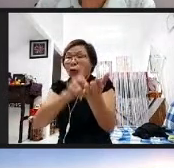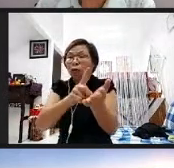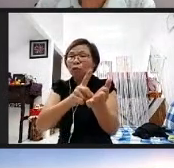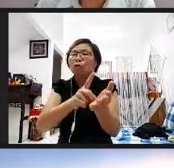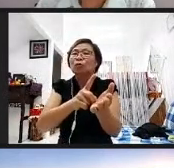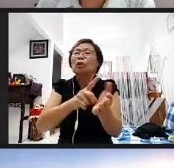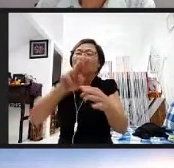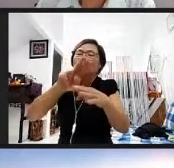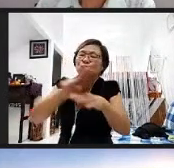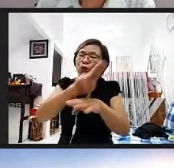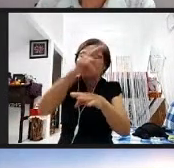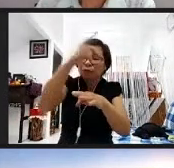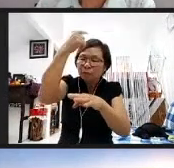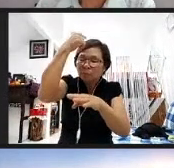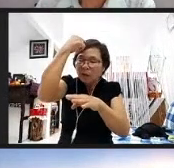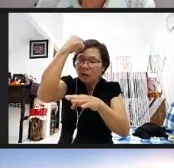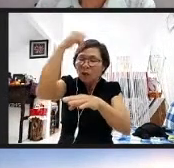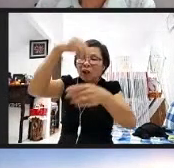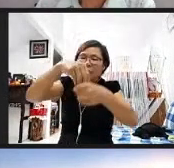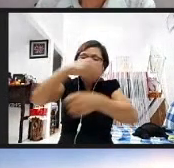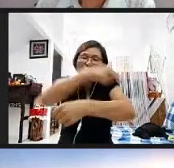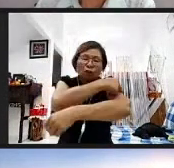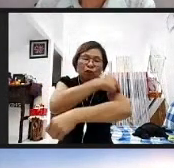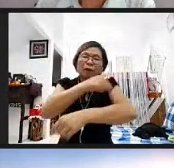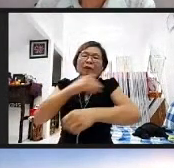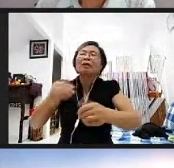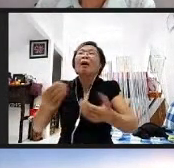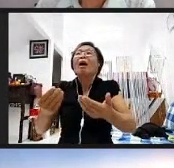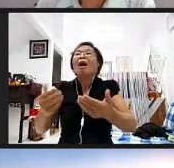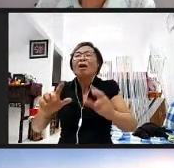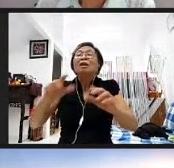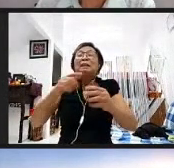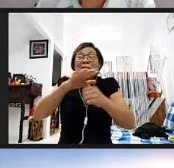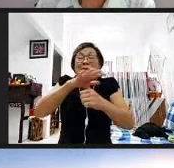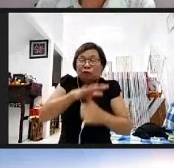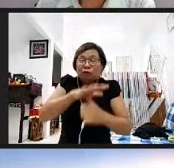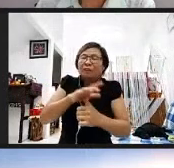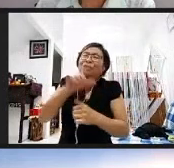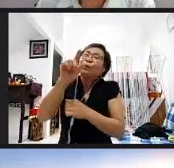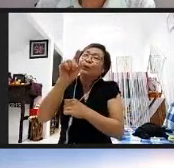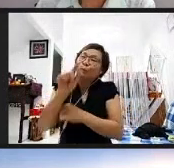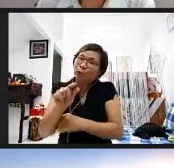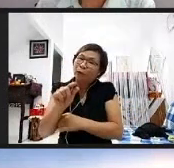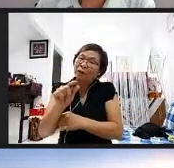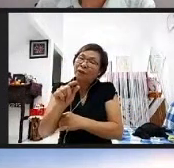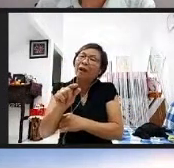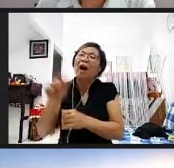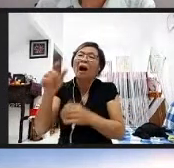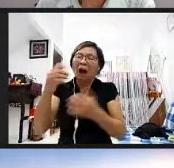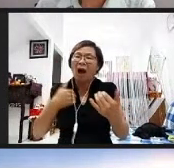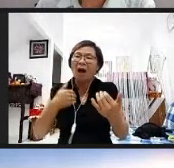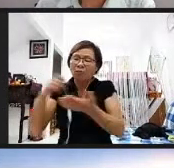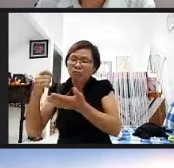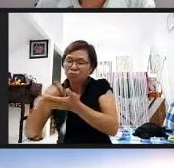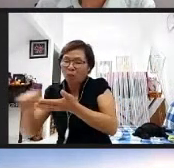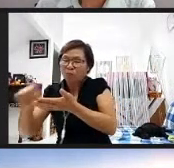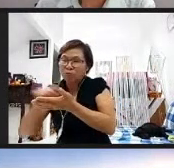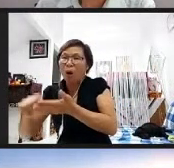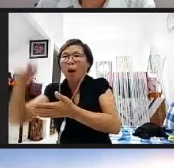setting to help them reduce stress, to prevent burnout. I also wrote an article on the mental